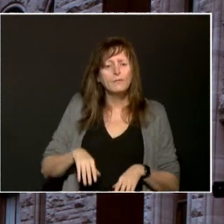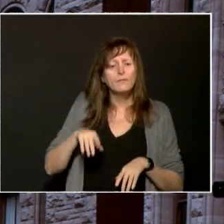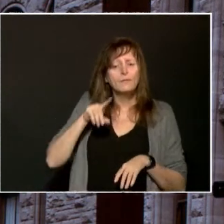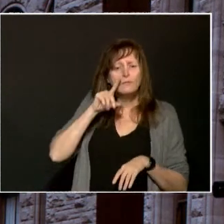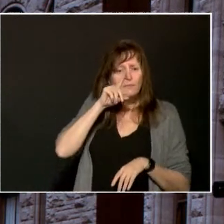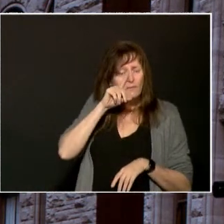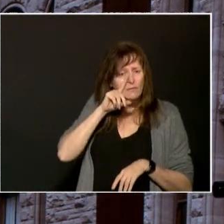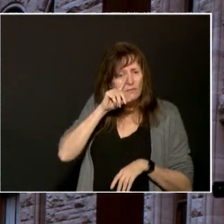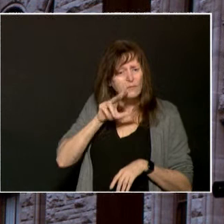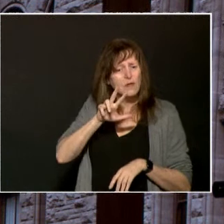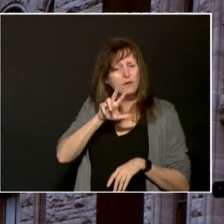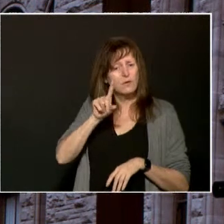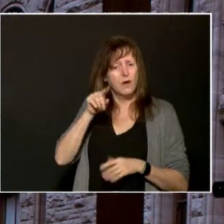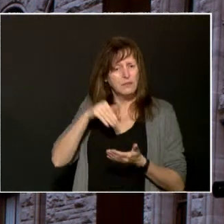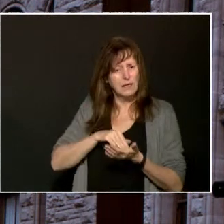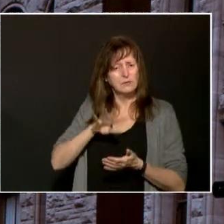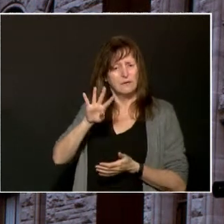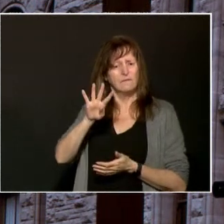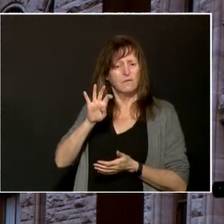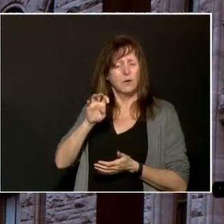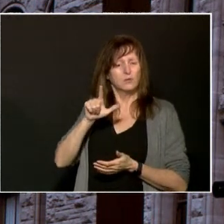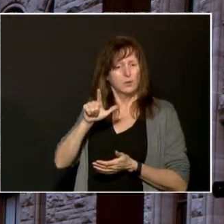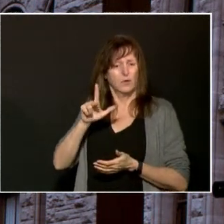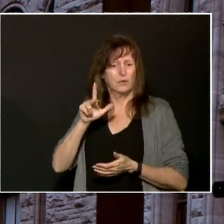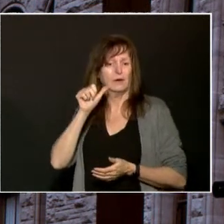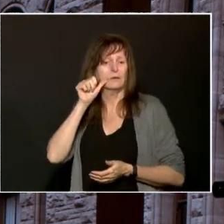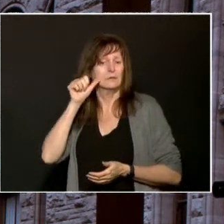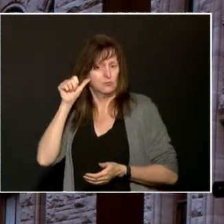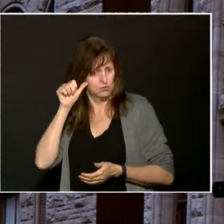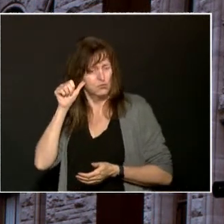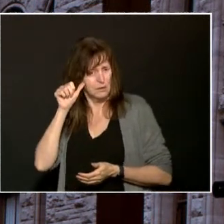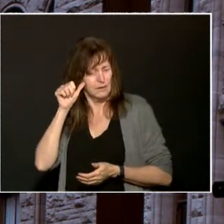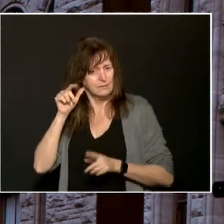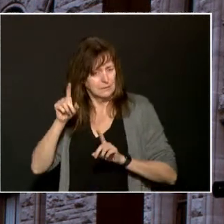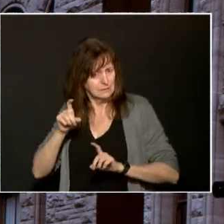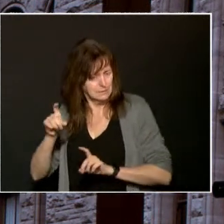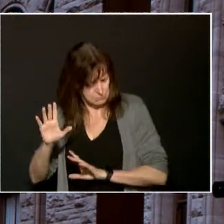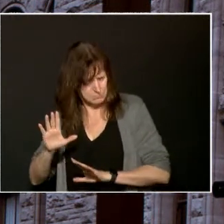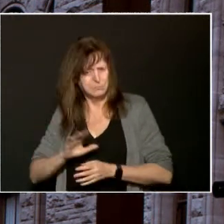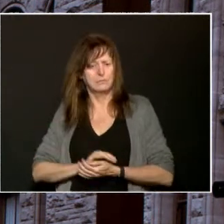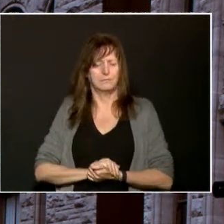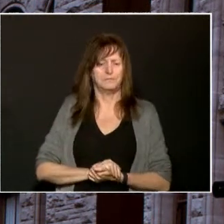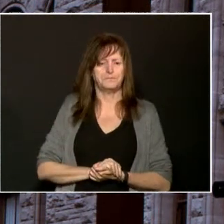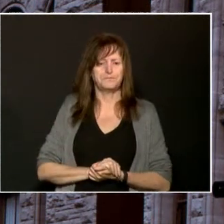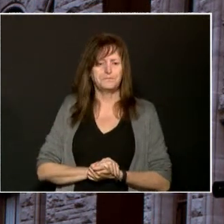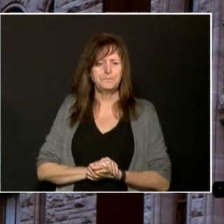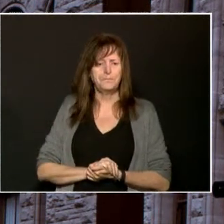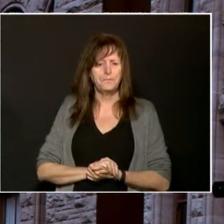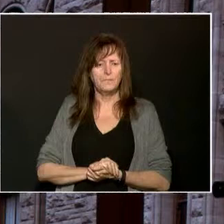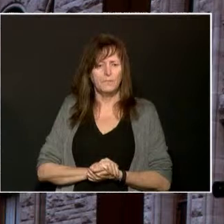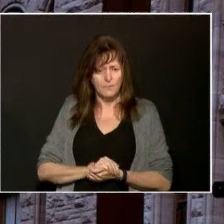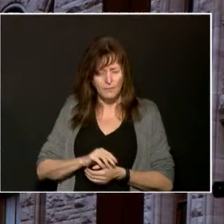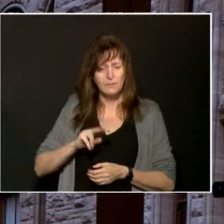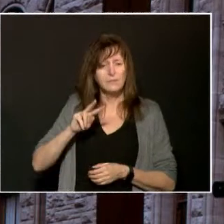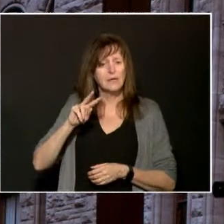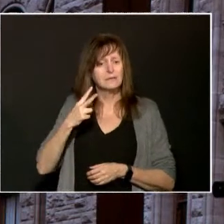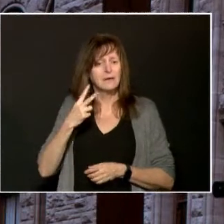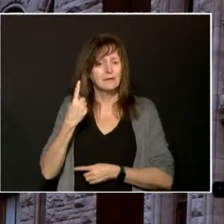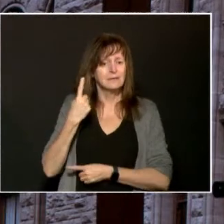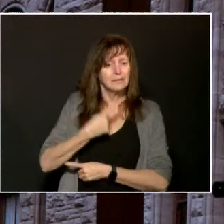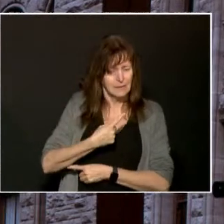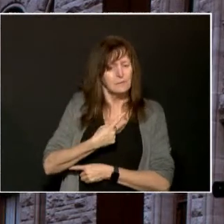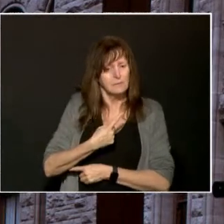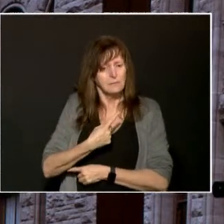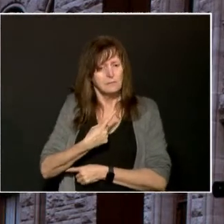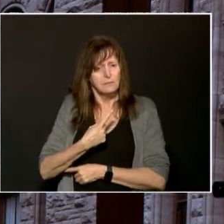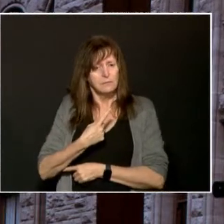31,423 tests were processed yesterday. And for the second consecutive day, we have recorded a positivity rate of